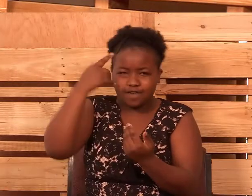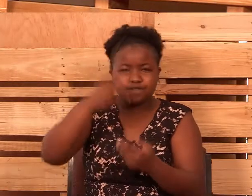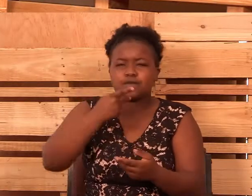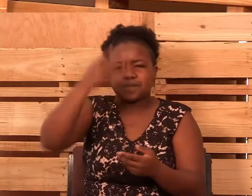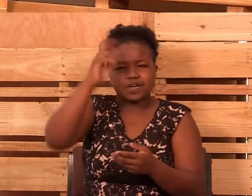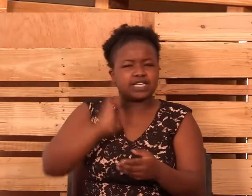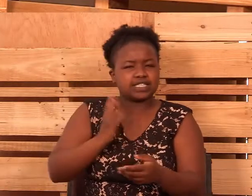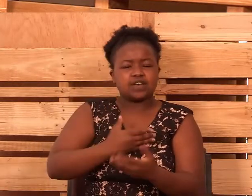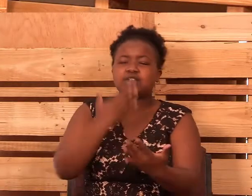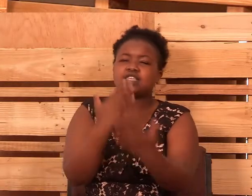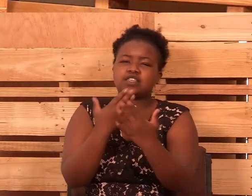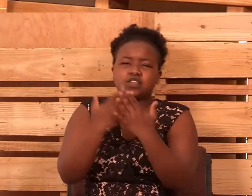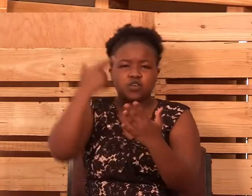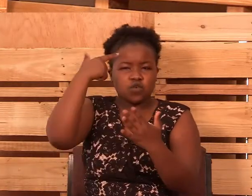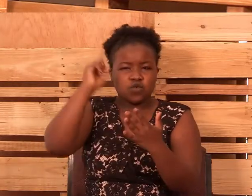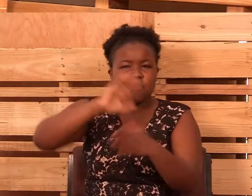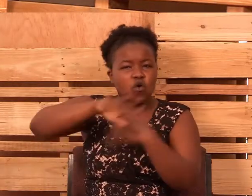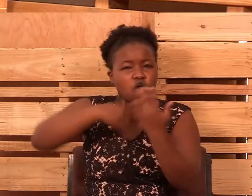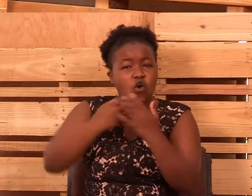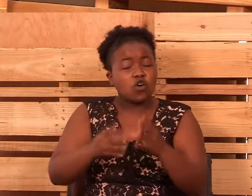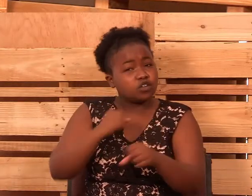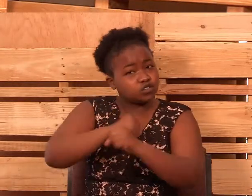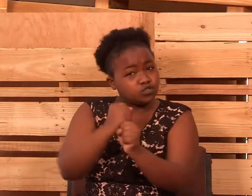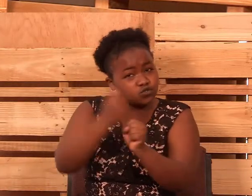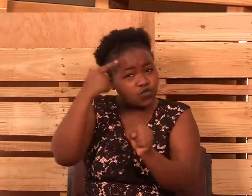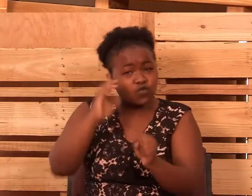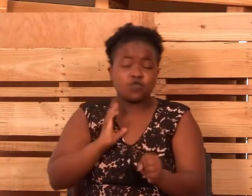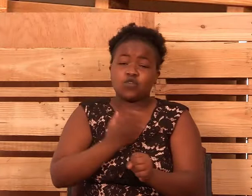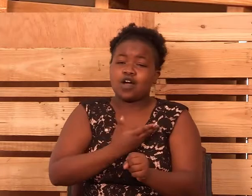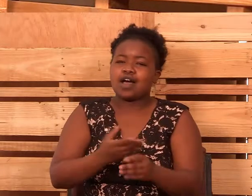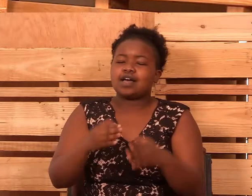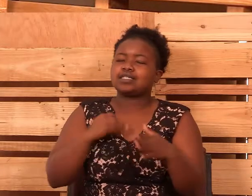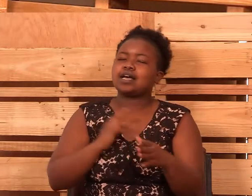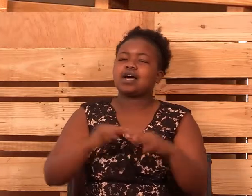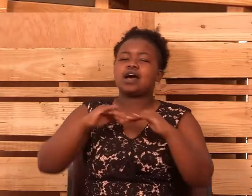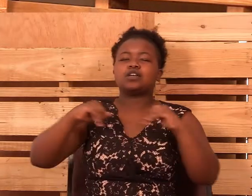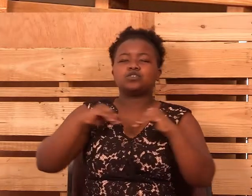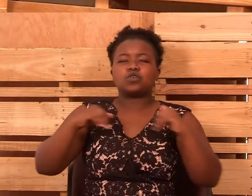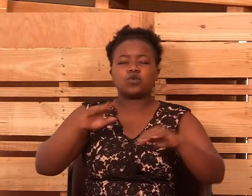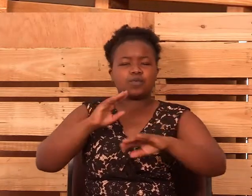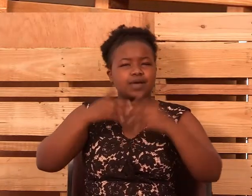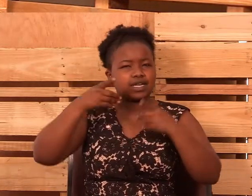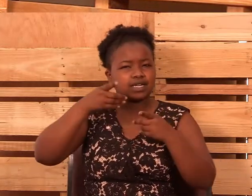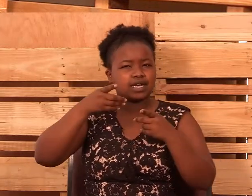We thank you, dear Lord, because you have been there for us. Now, as we open to listen to your story,